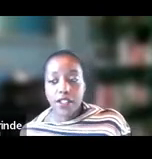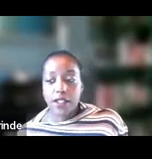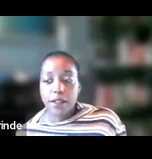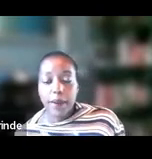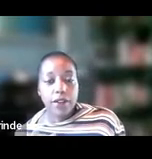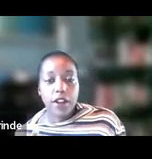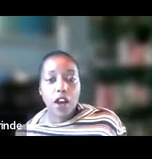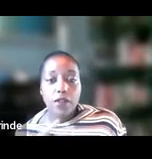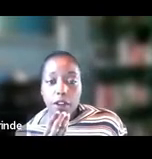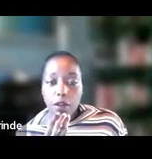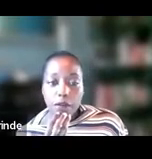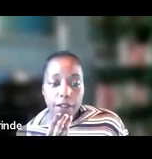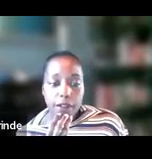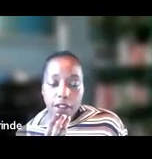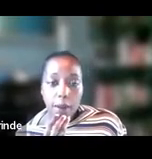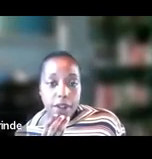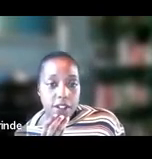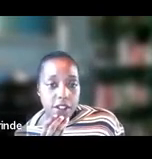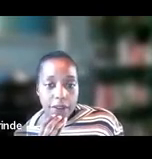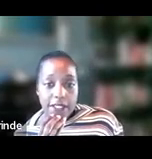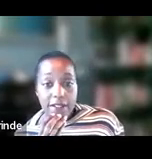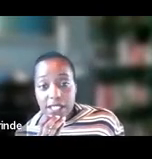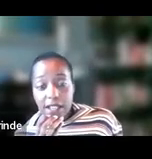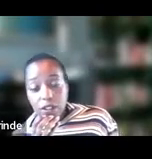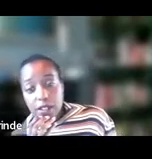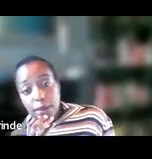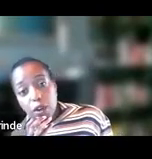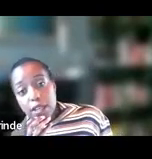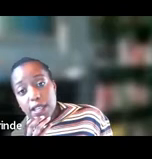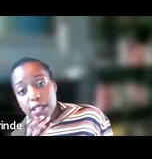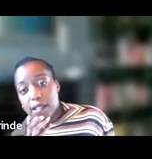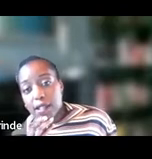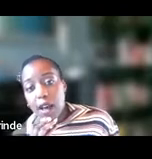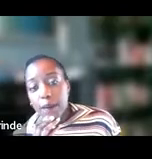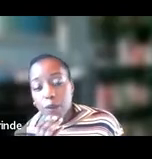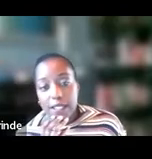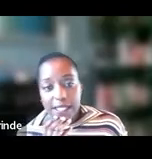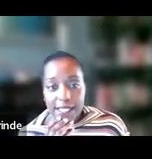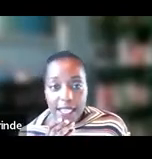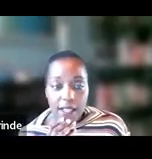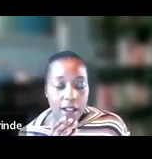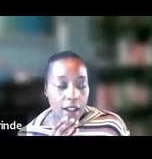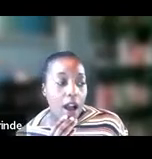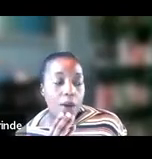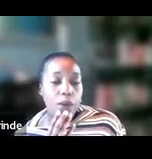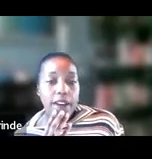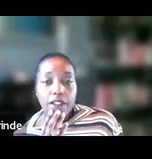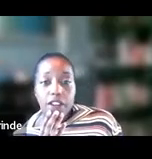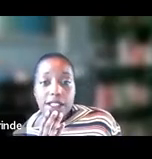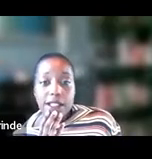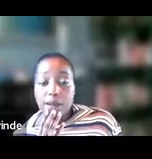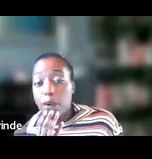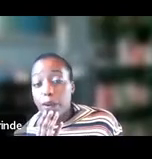And just as a bit of an overview of the numbers, so we've had 77 STEP trainees since 2016. We've